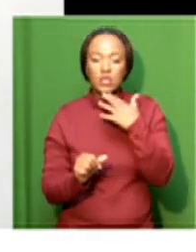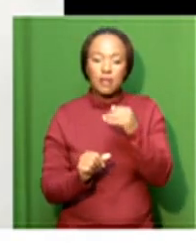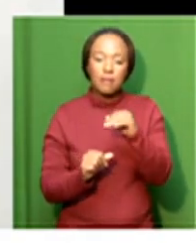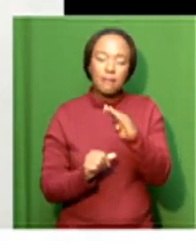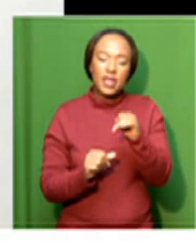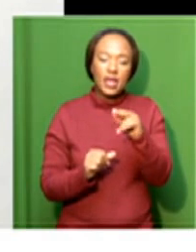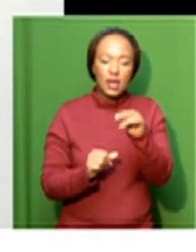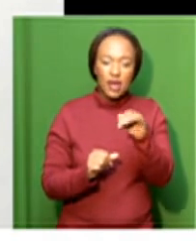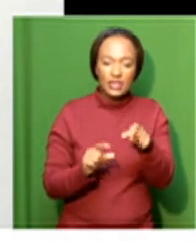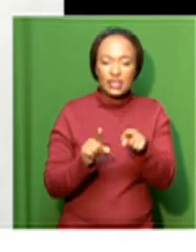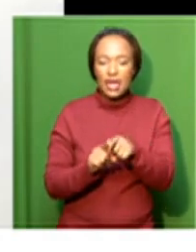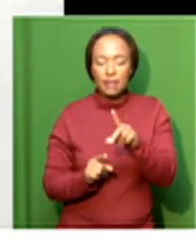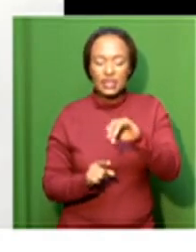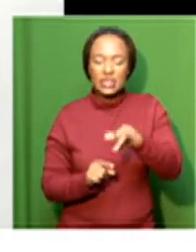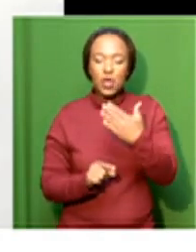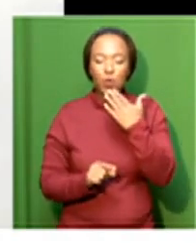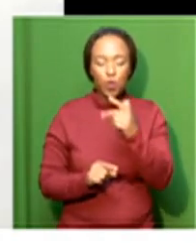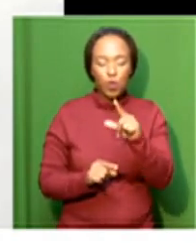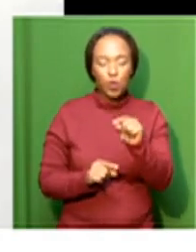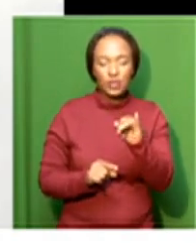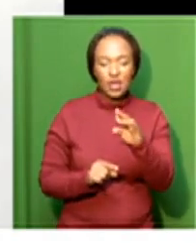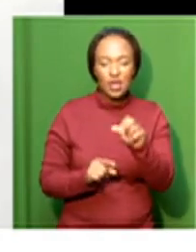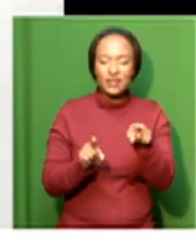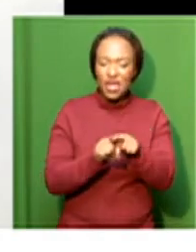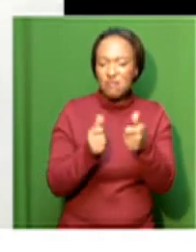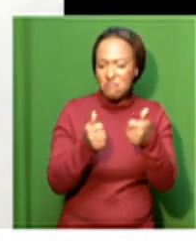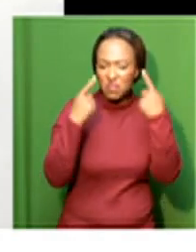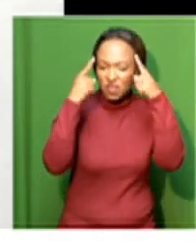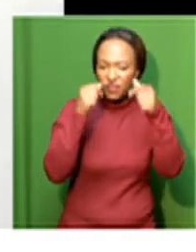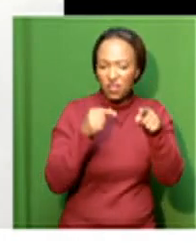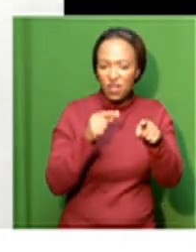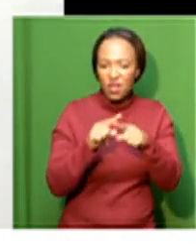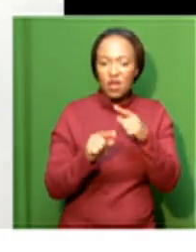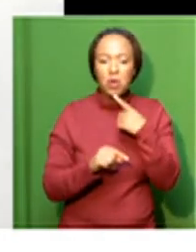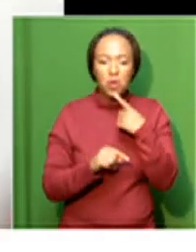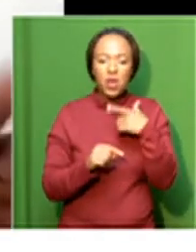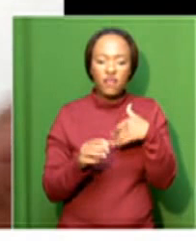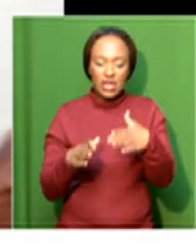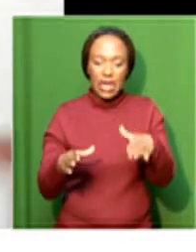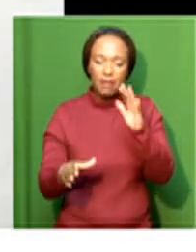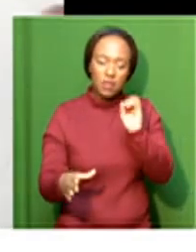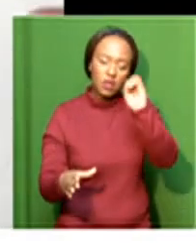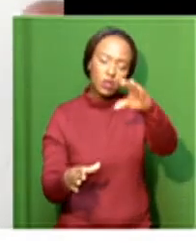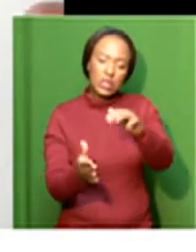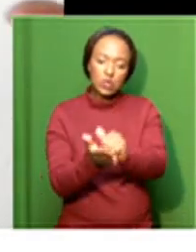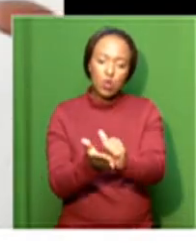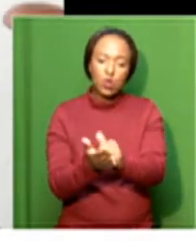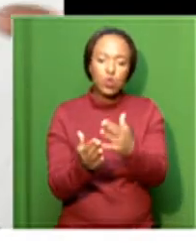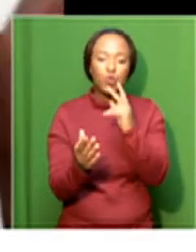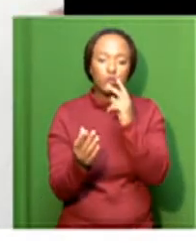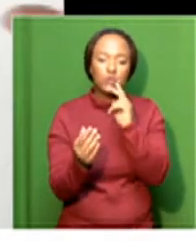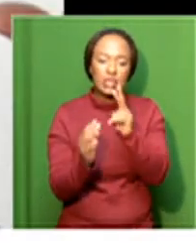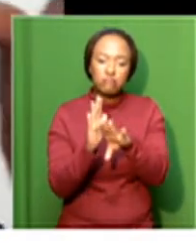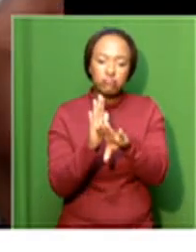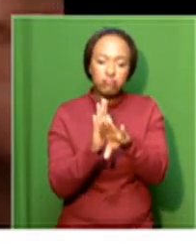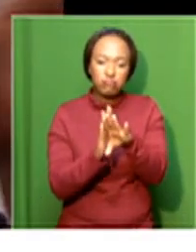it, DJ Data is doing it, And then I was like, yeah, man, if you throw a stone in a dam, you'll see the ripples move